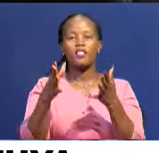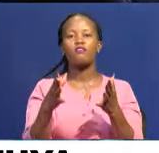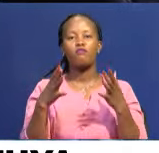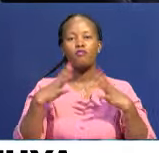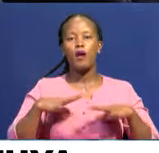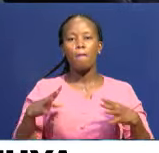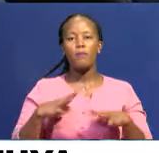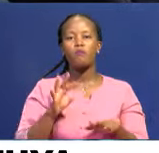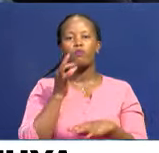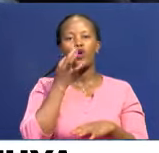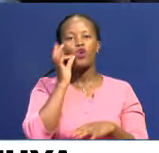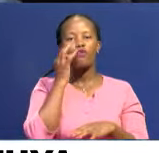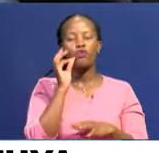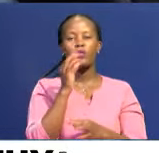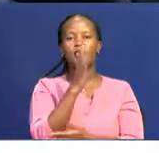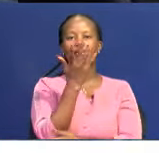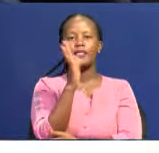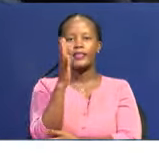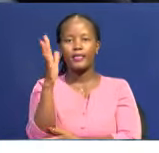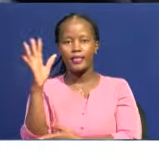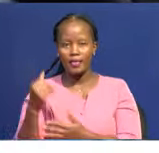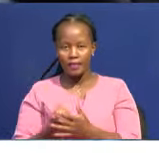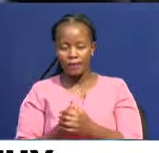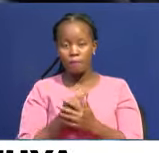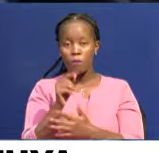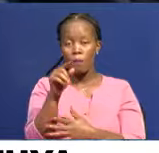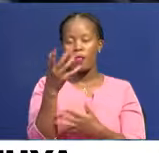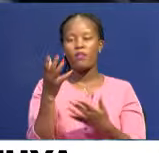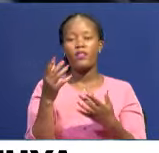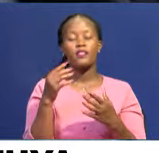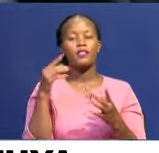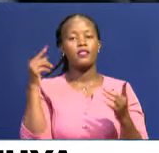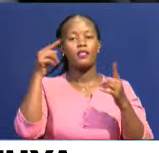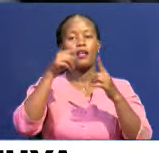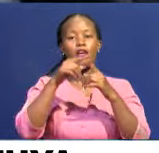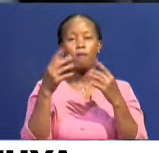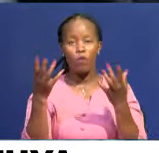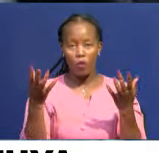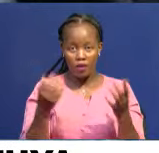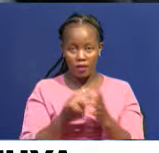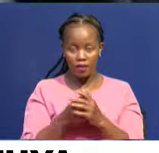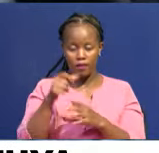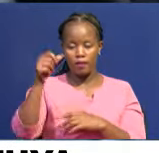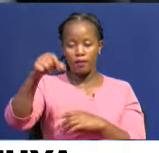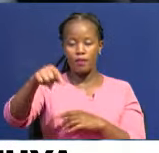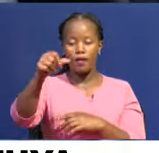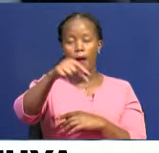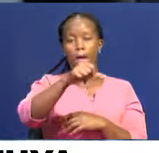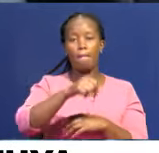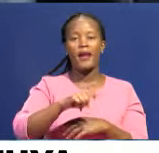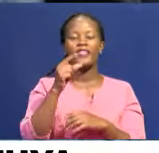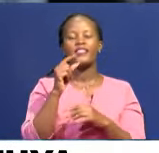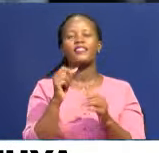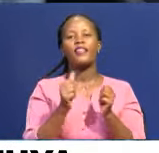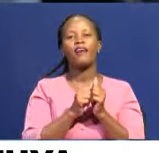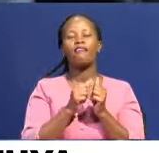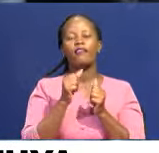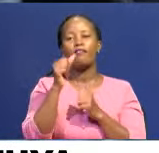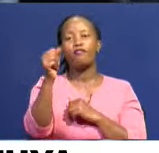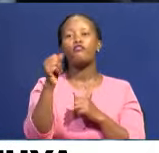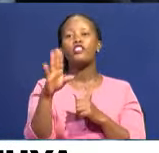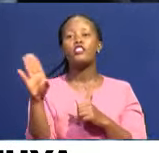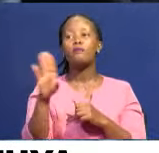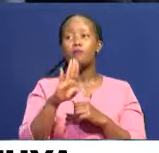to plant. This must be a citizen-driven. Planting of the 15 billion trees must